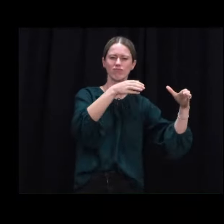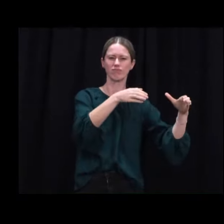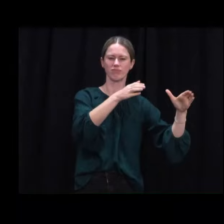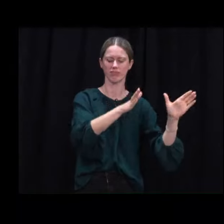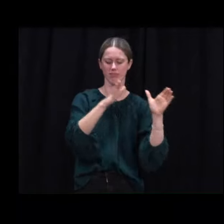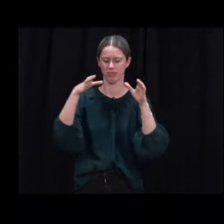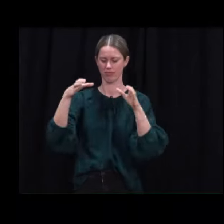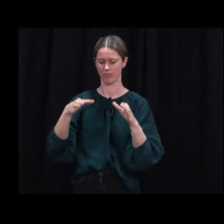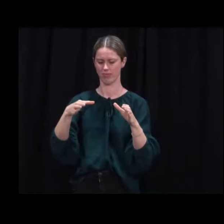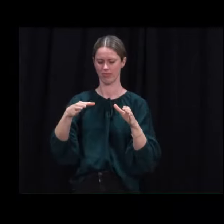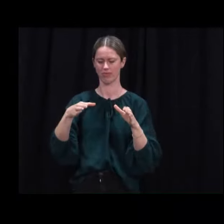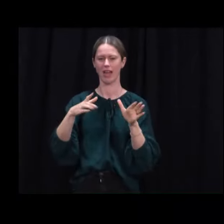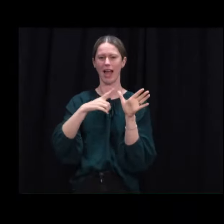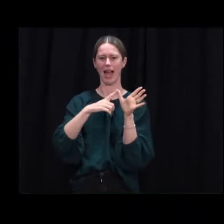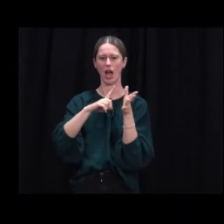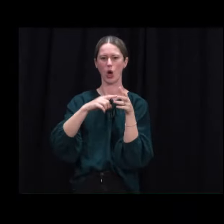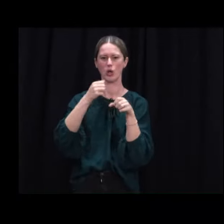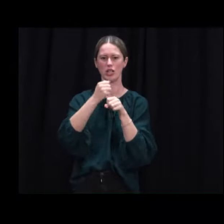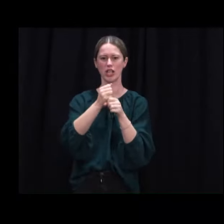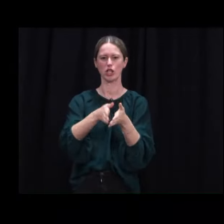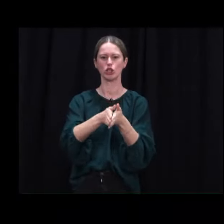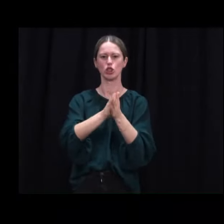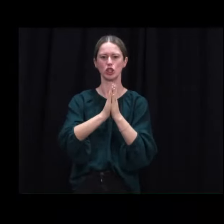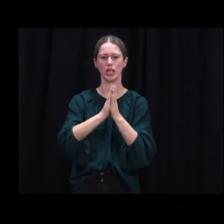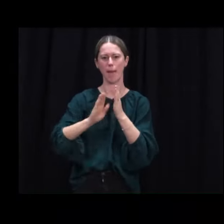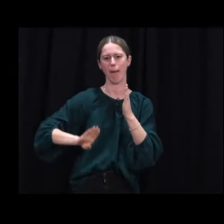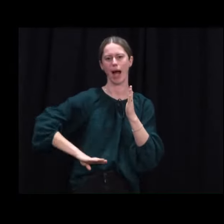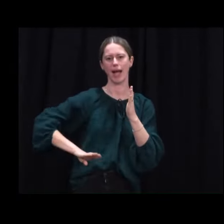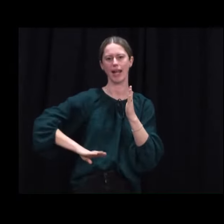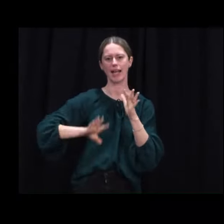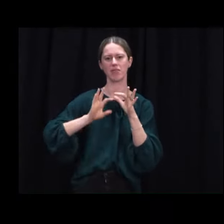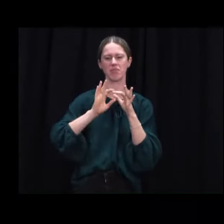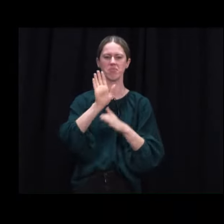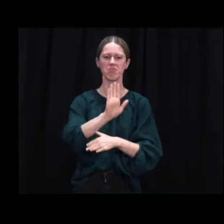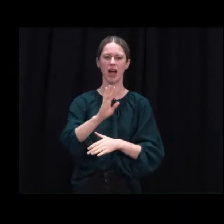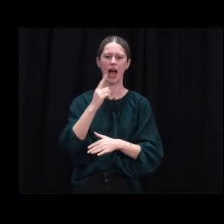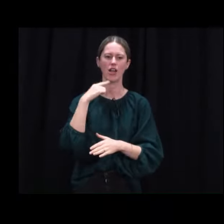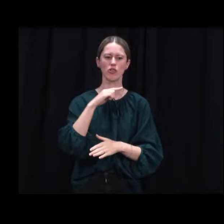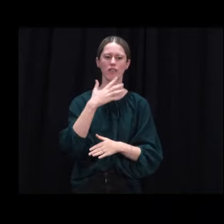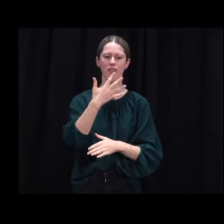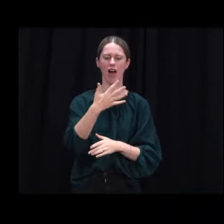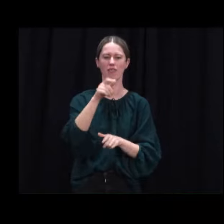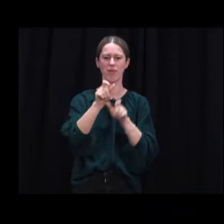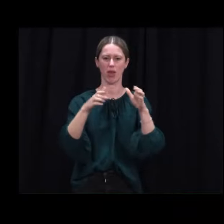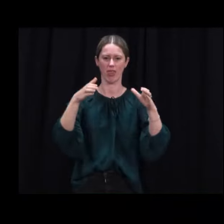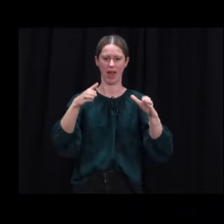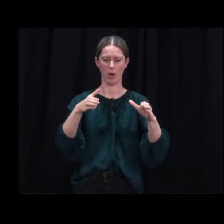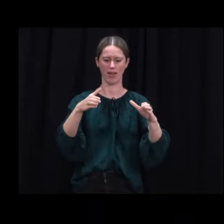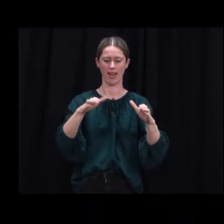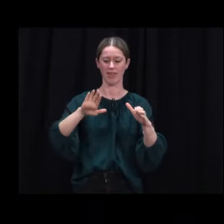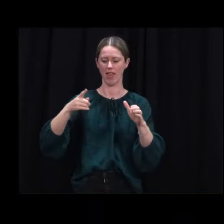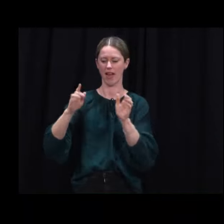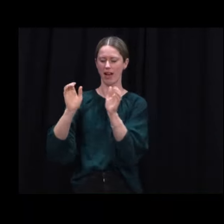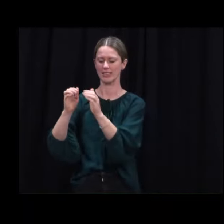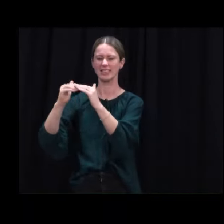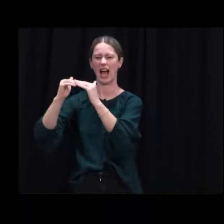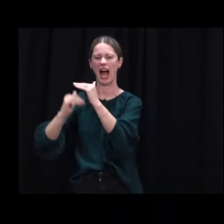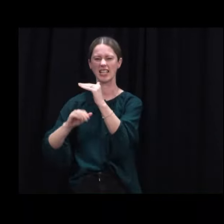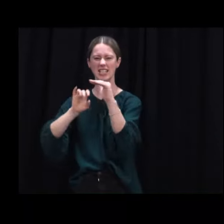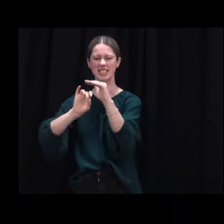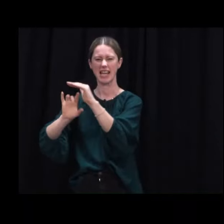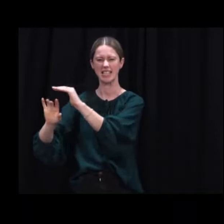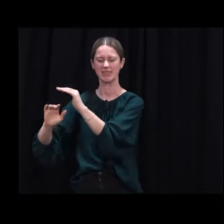cluster associated with the IOG Church in Mangere, approximately 105 confirmed cases now. The other clusters are under 10,